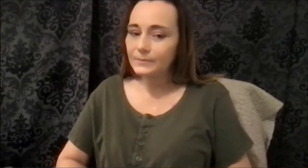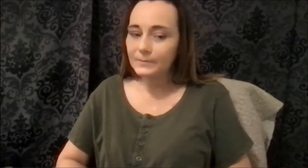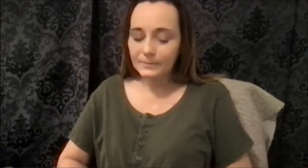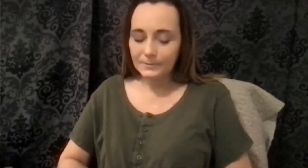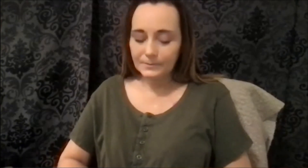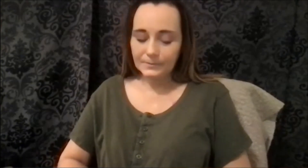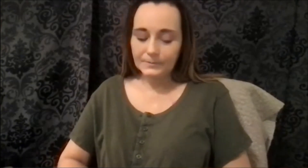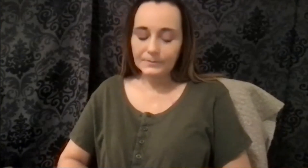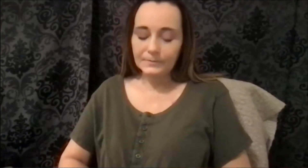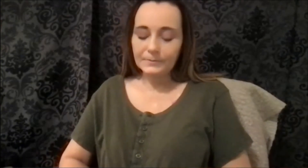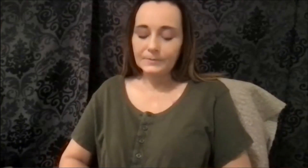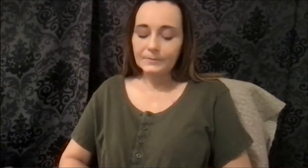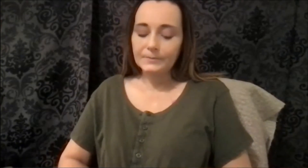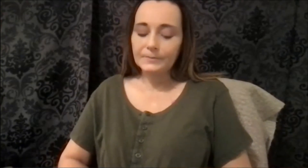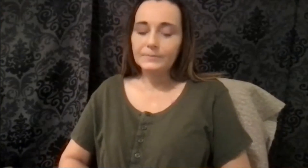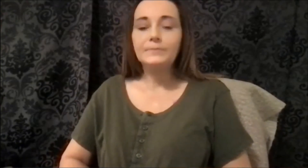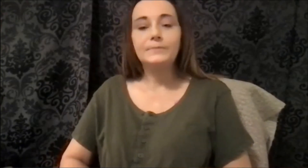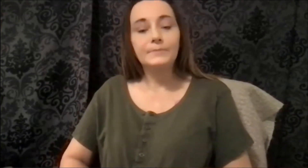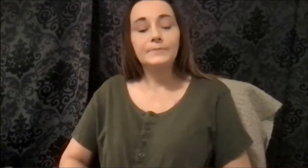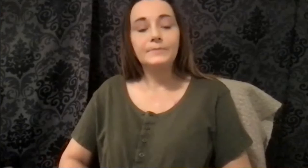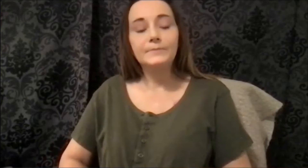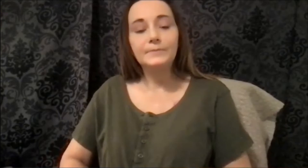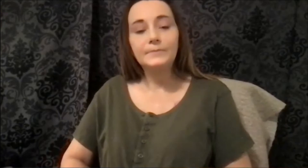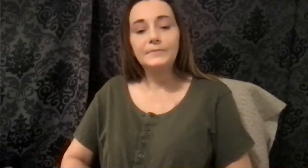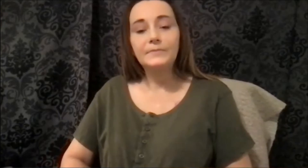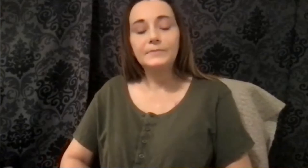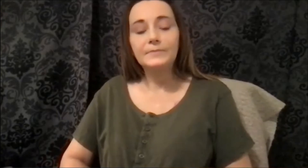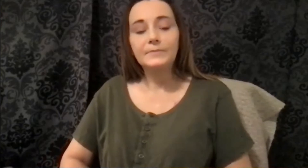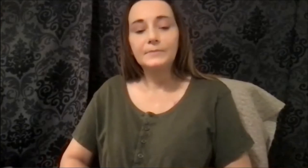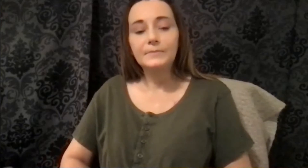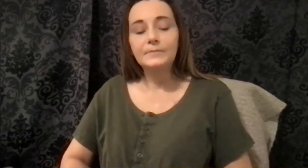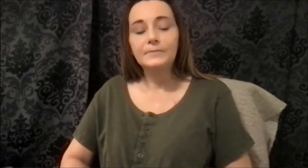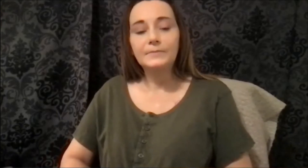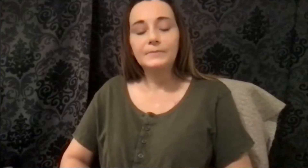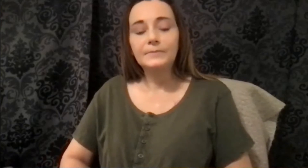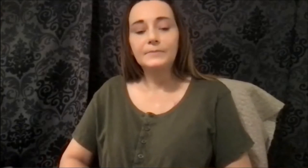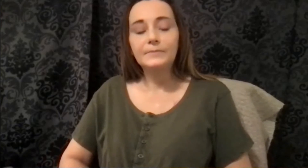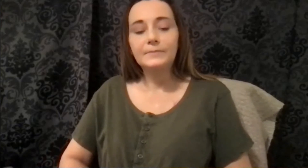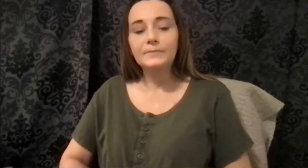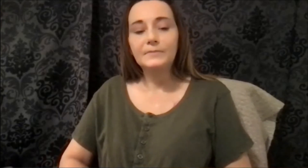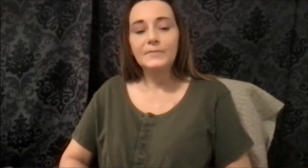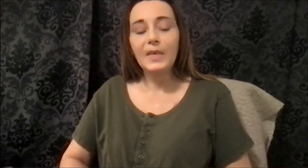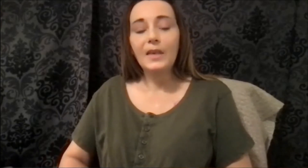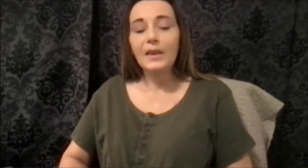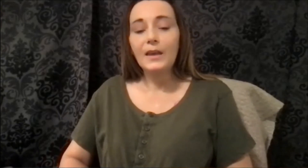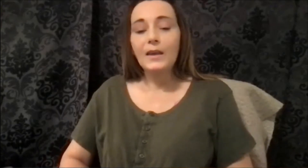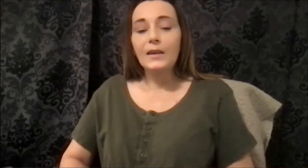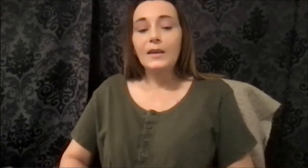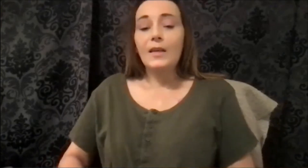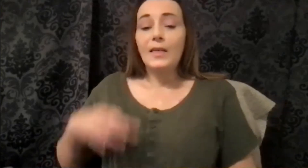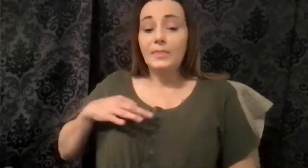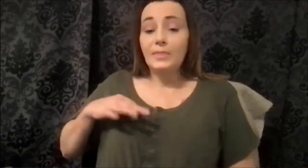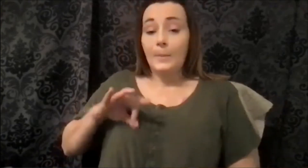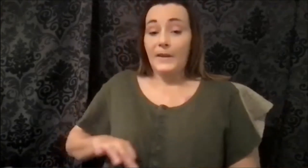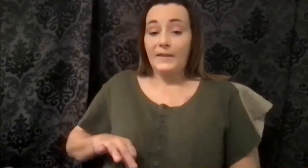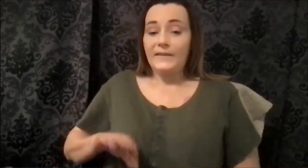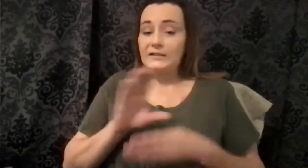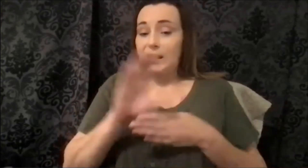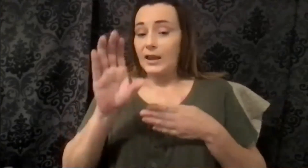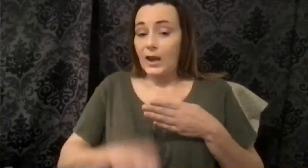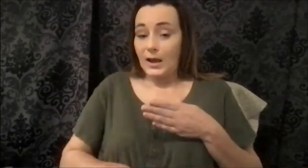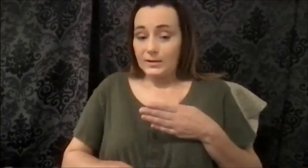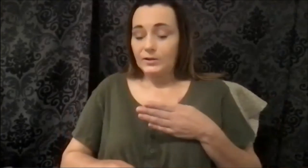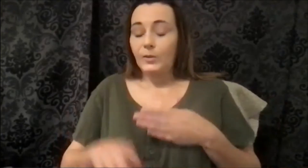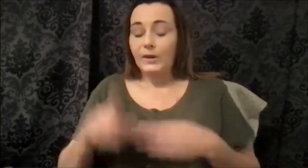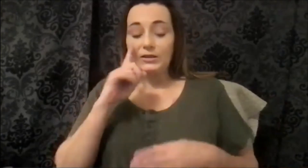how it will help delegates communicate the benefits and consequences to this motion, to their